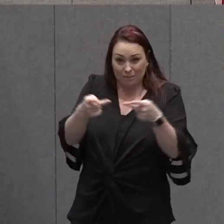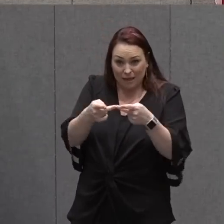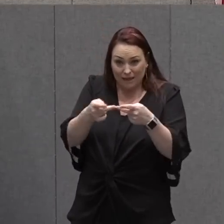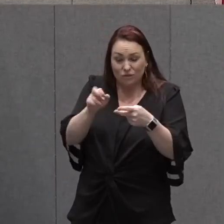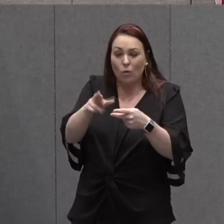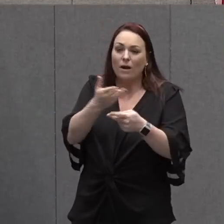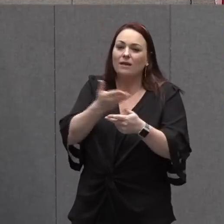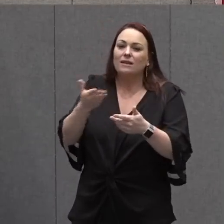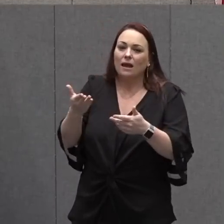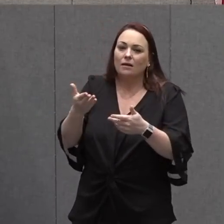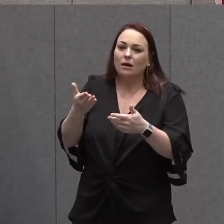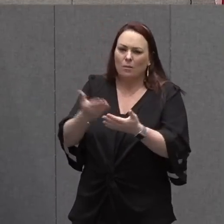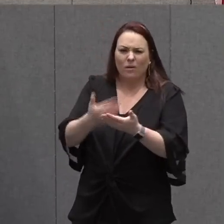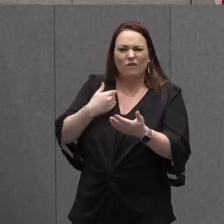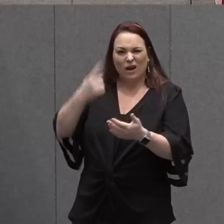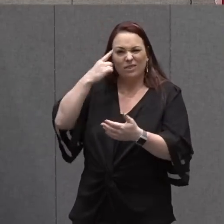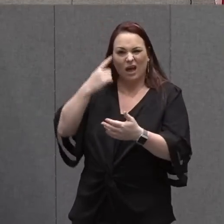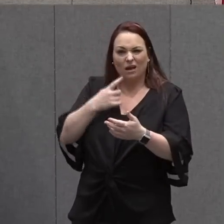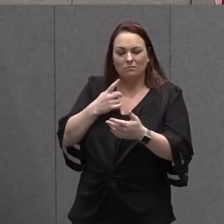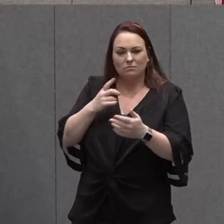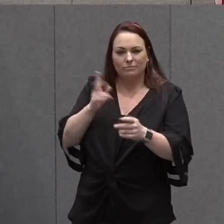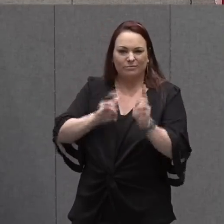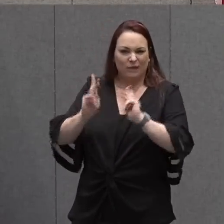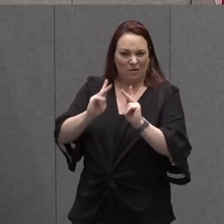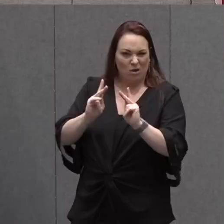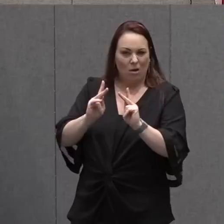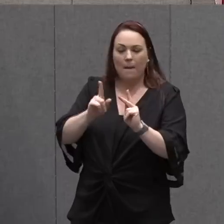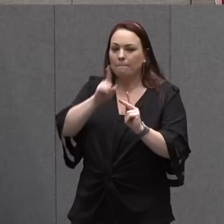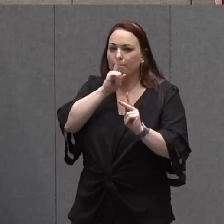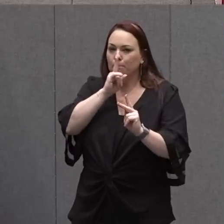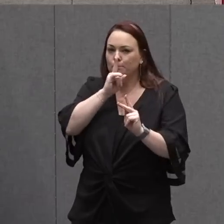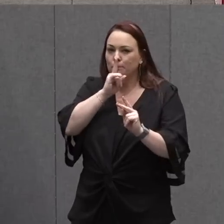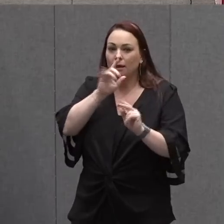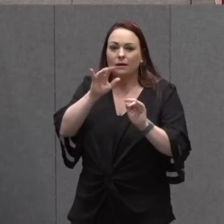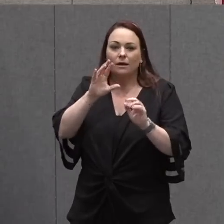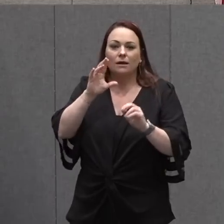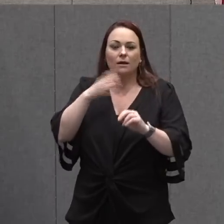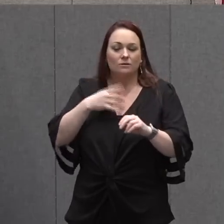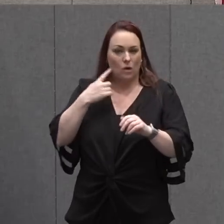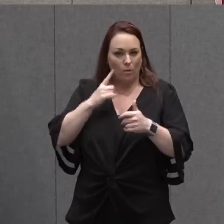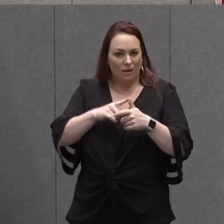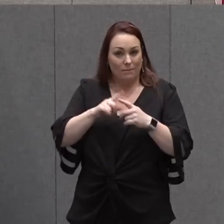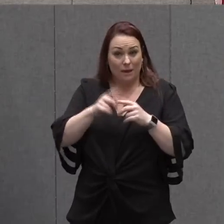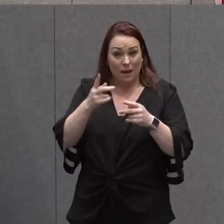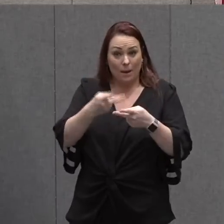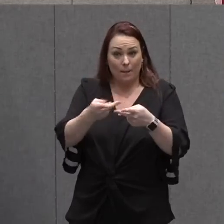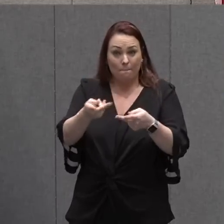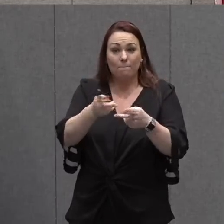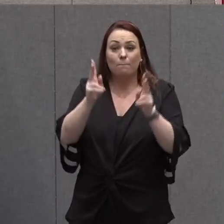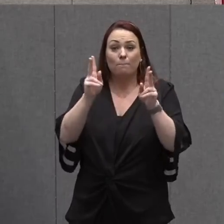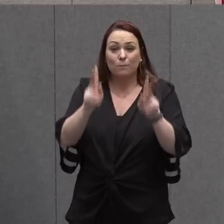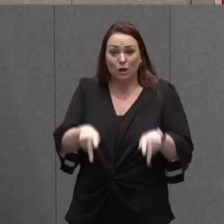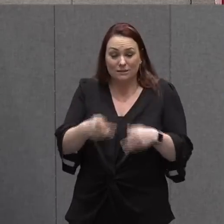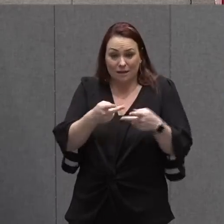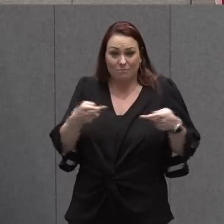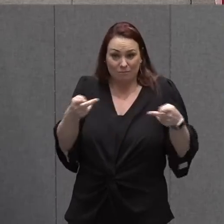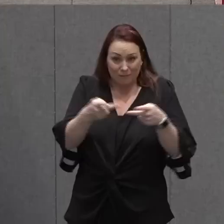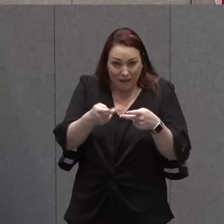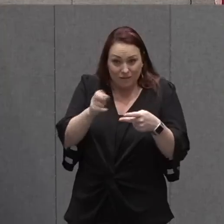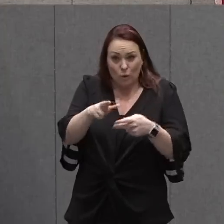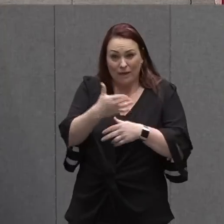was just people, but it's a person, place, or thing. So I'm a noun. Yes, you are. That chair's a noun. It's a